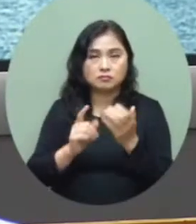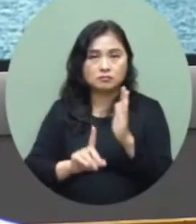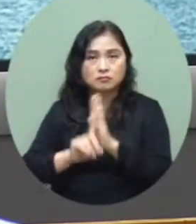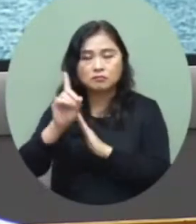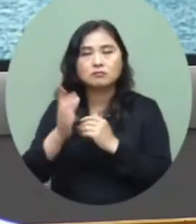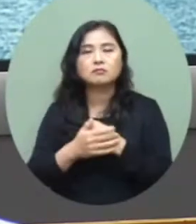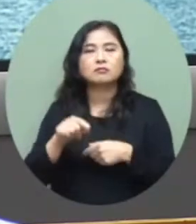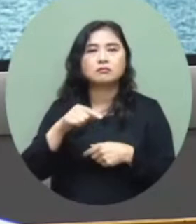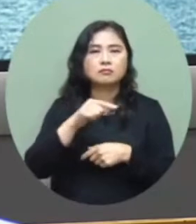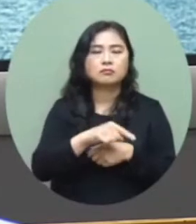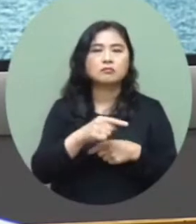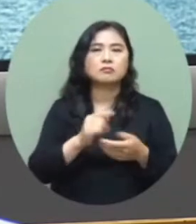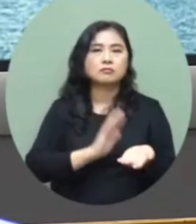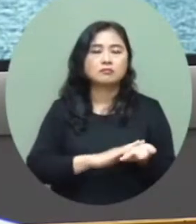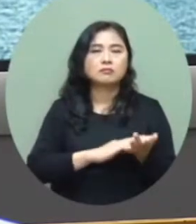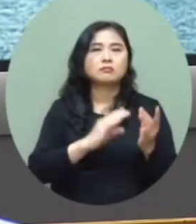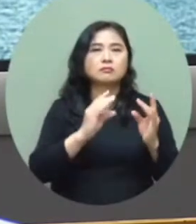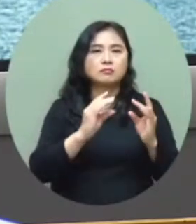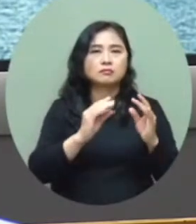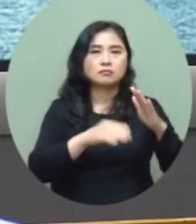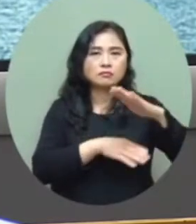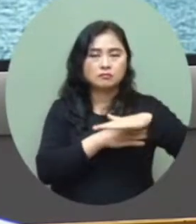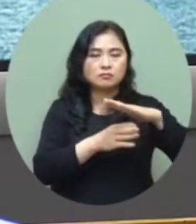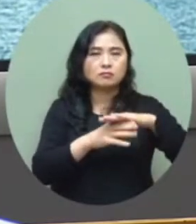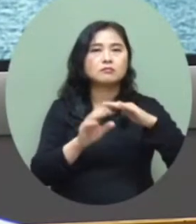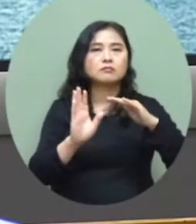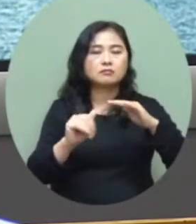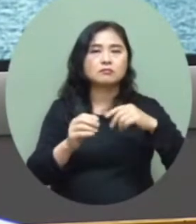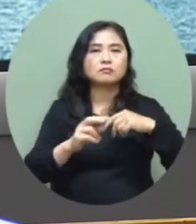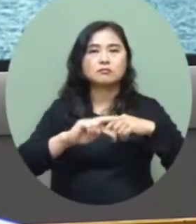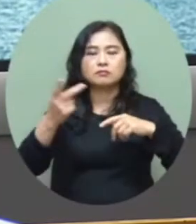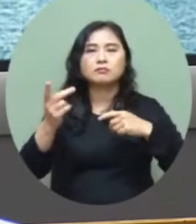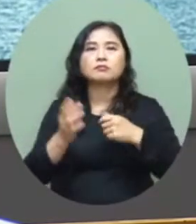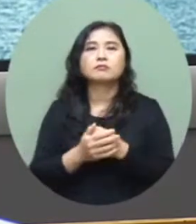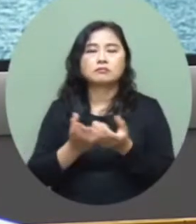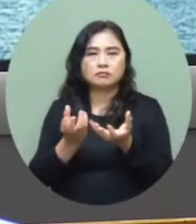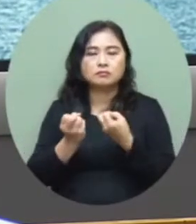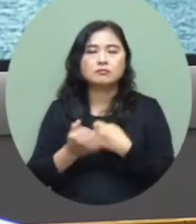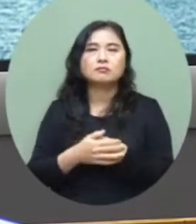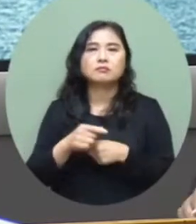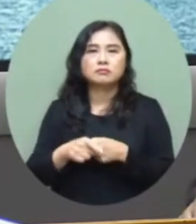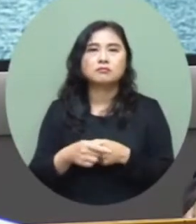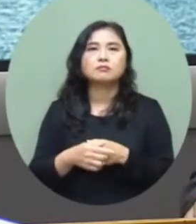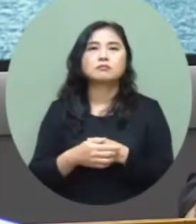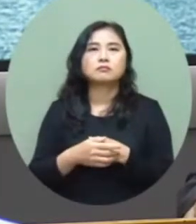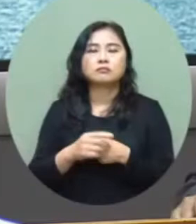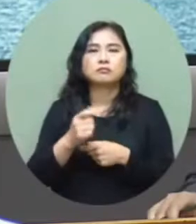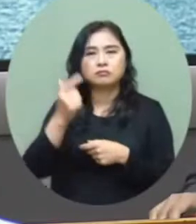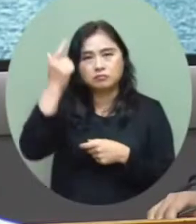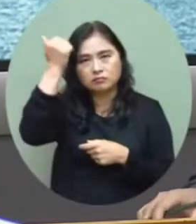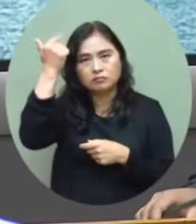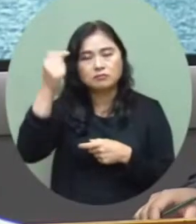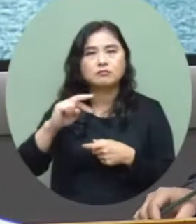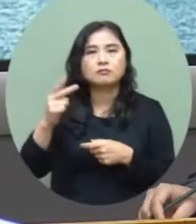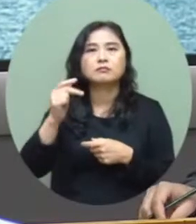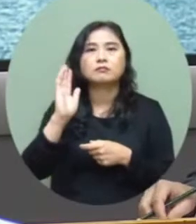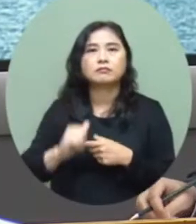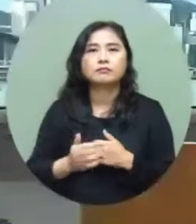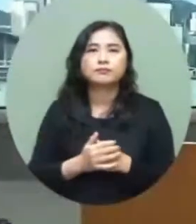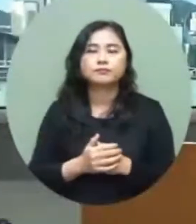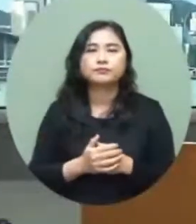any rebound in the number of cases, they can always be converted back to designated hospitals. We